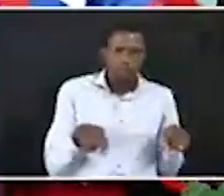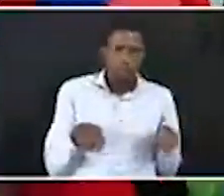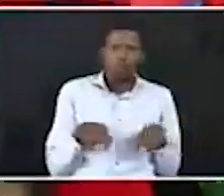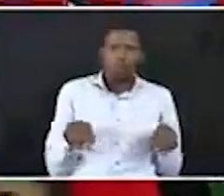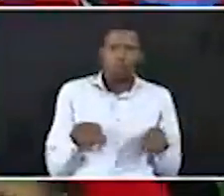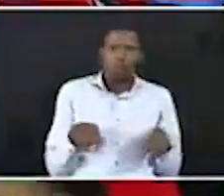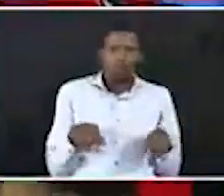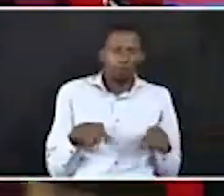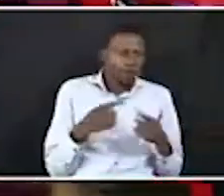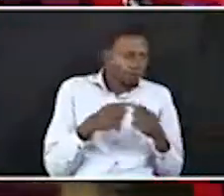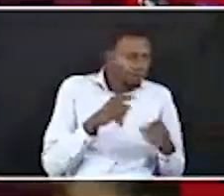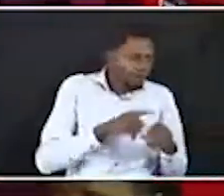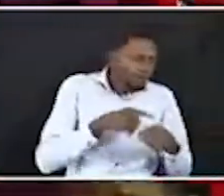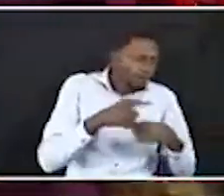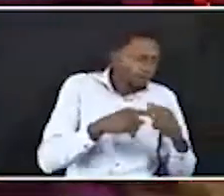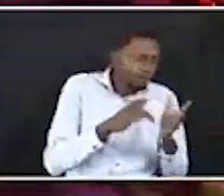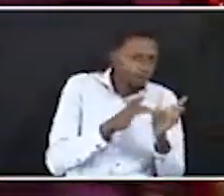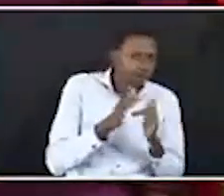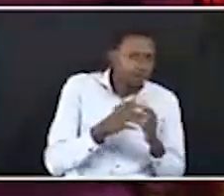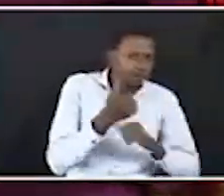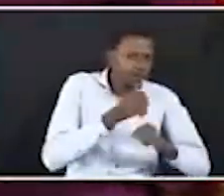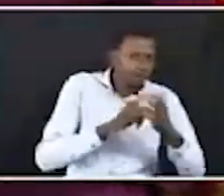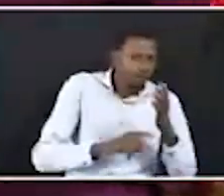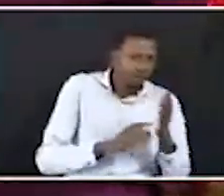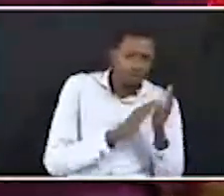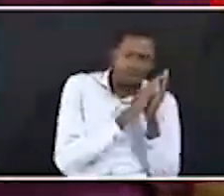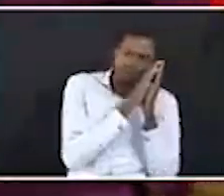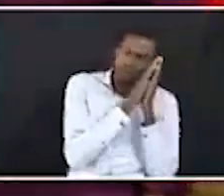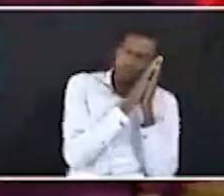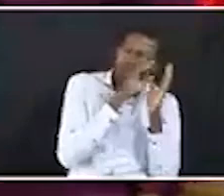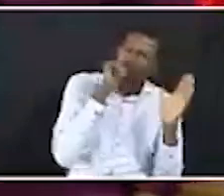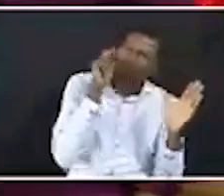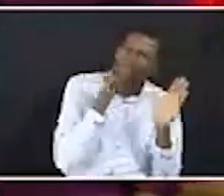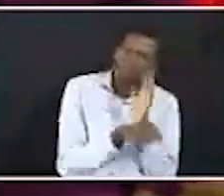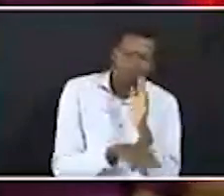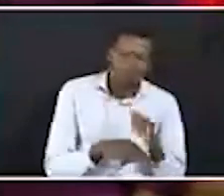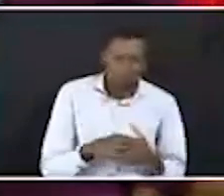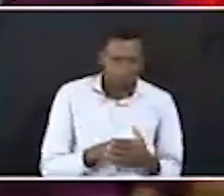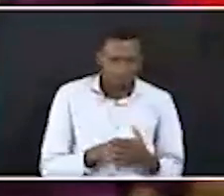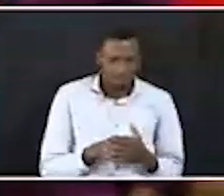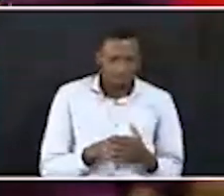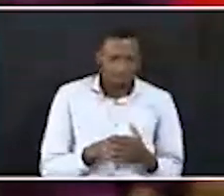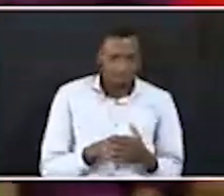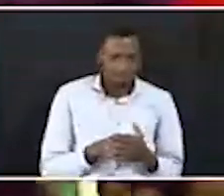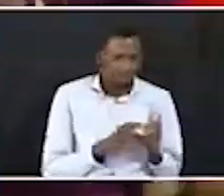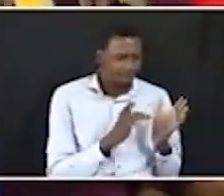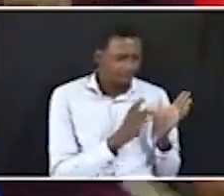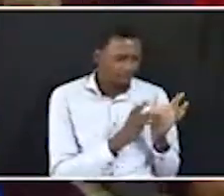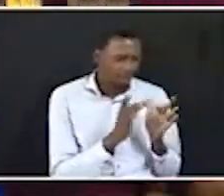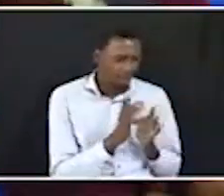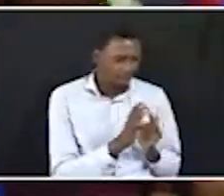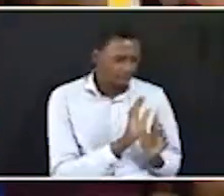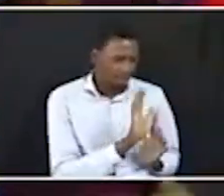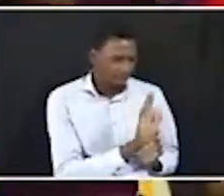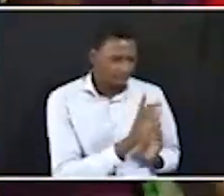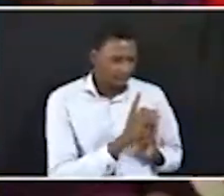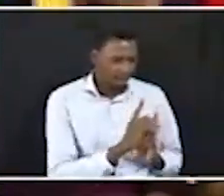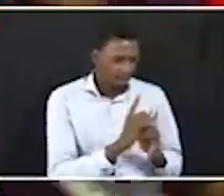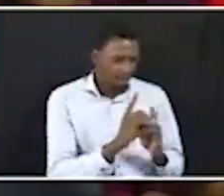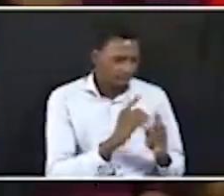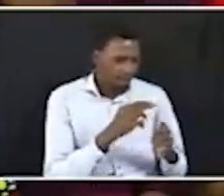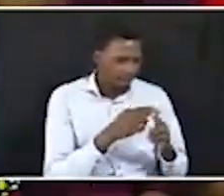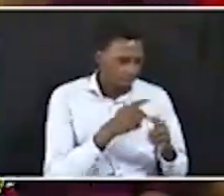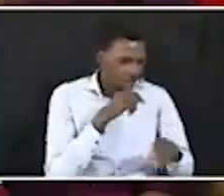Jesus doing? He was sleeping. Some of Jesus' disciples, Peter,